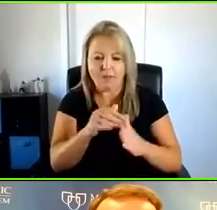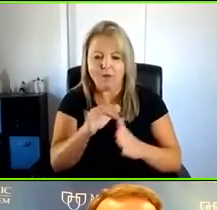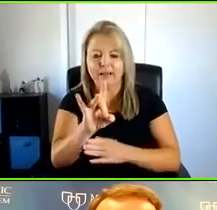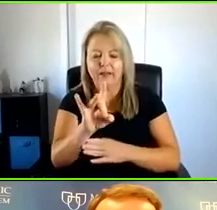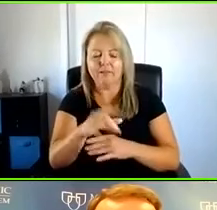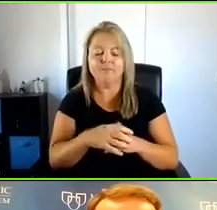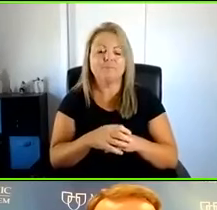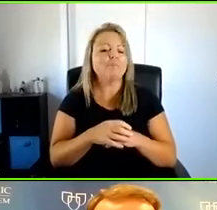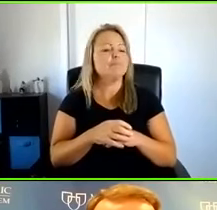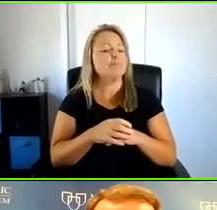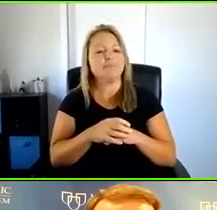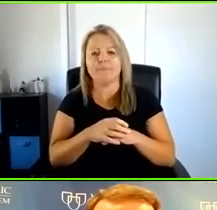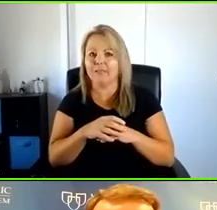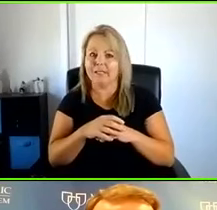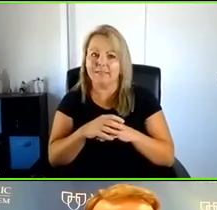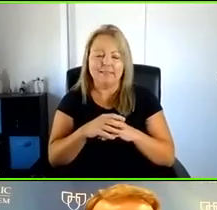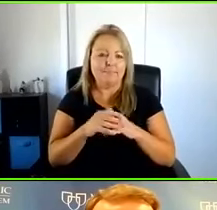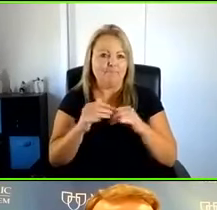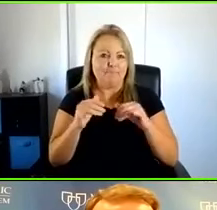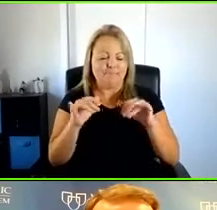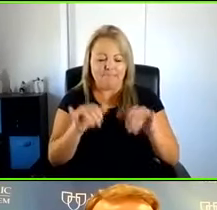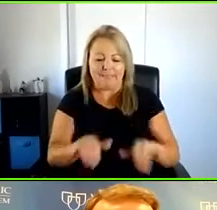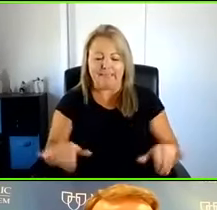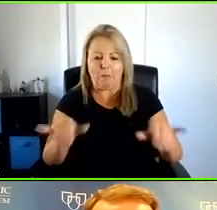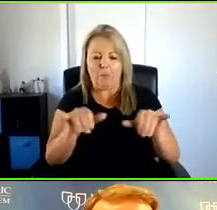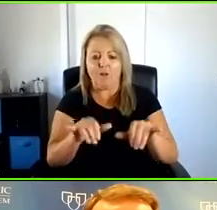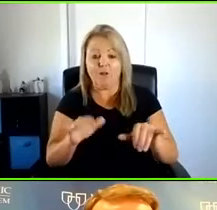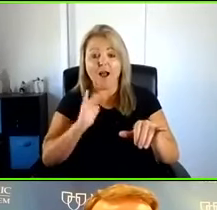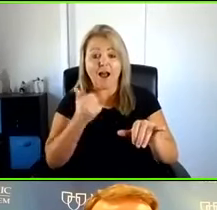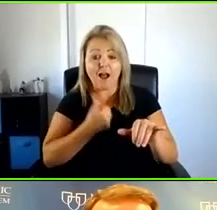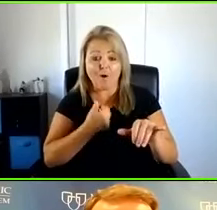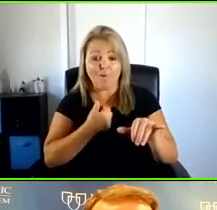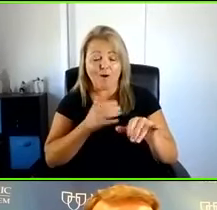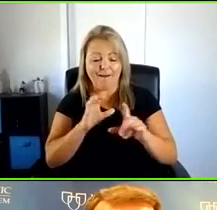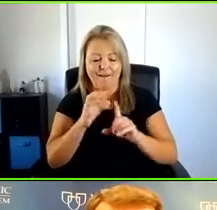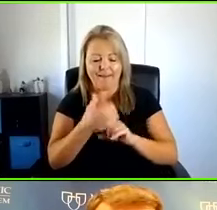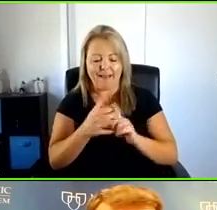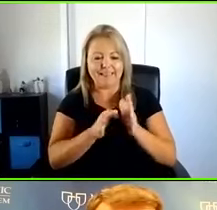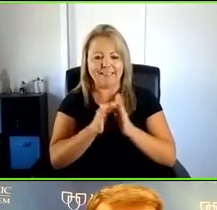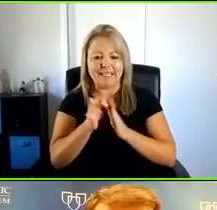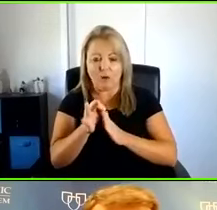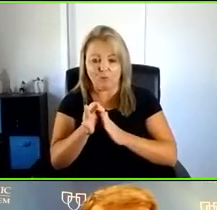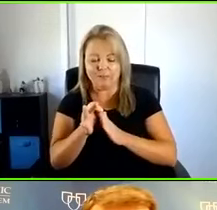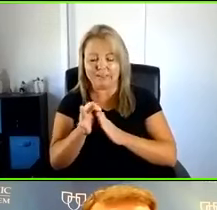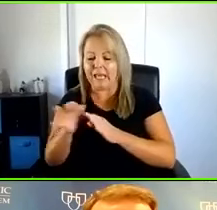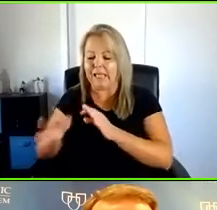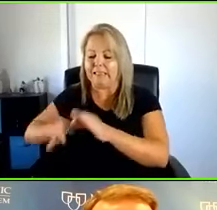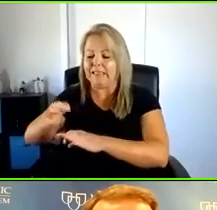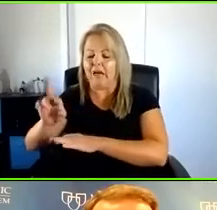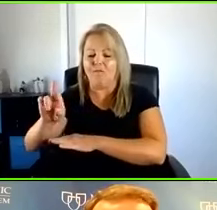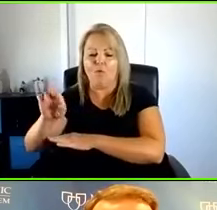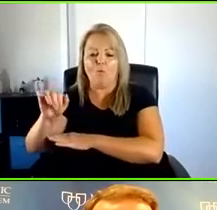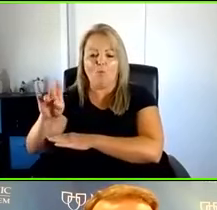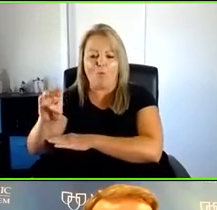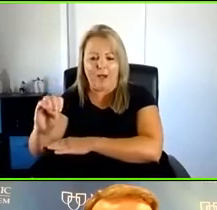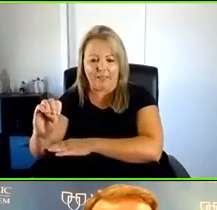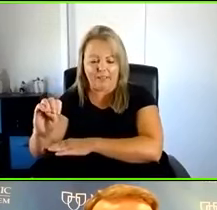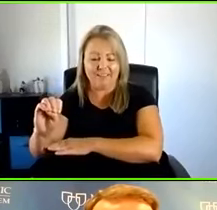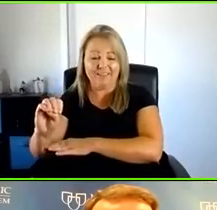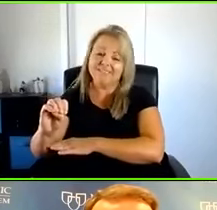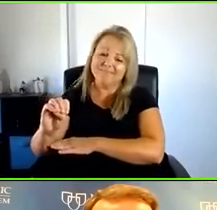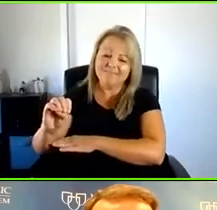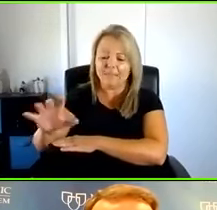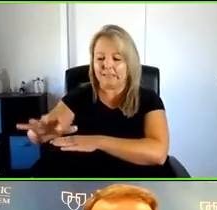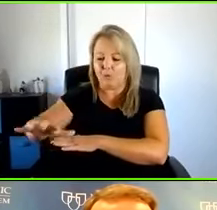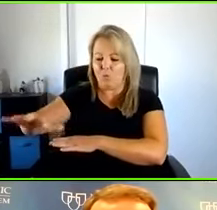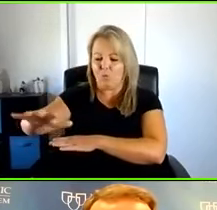Yeah, similarly to when, we put out daily case counts instead of rates, they are fairly accurate, but there